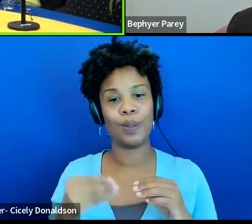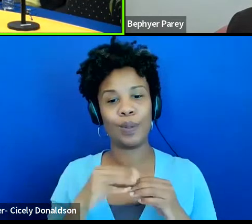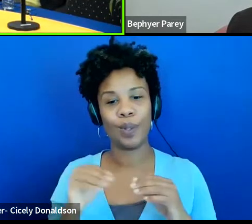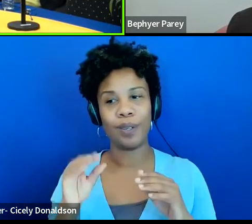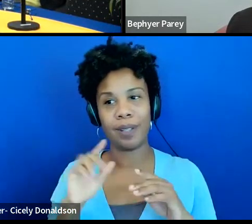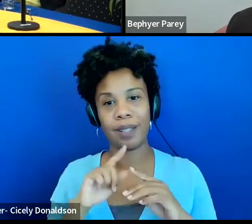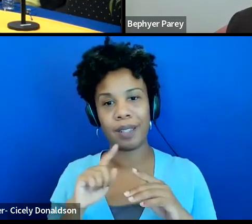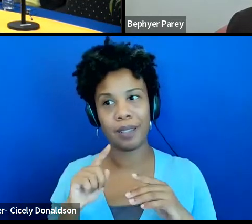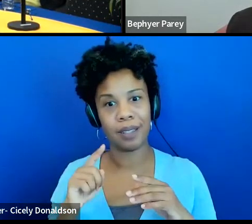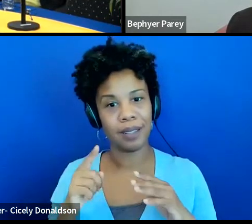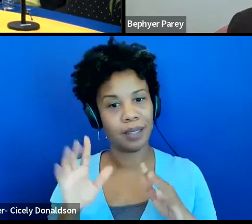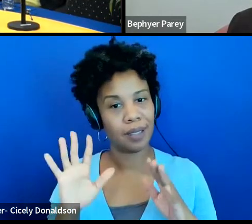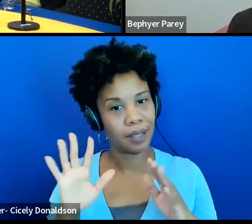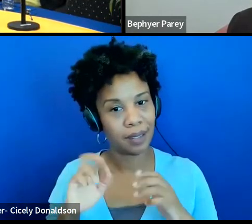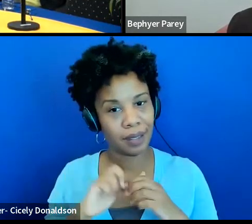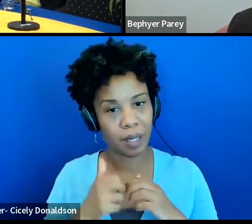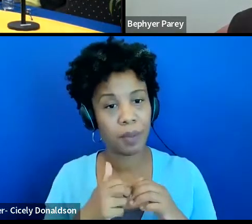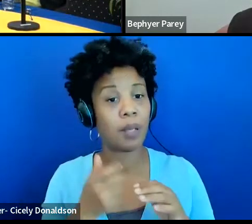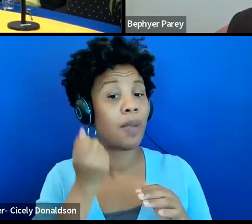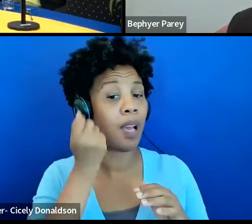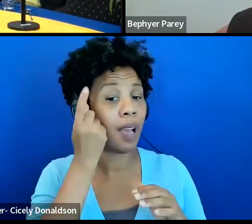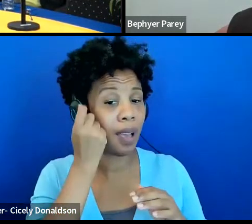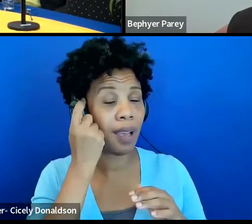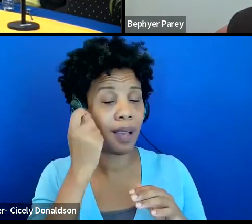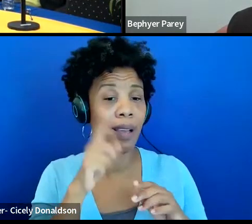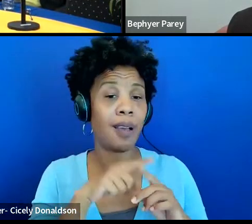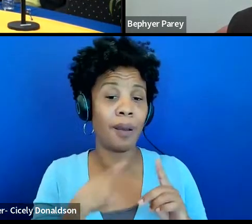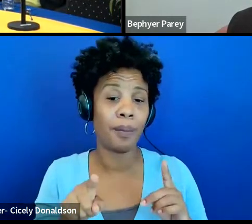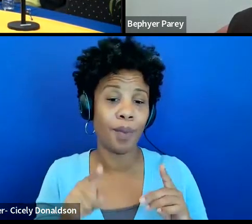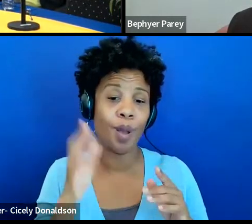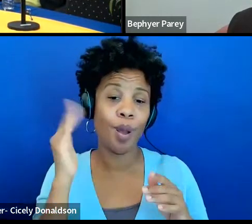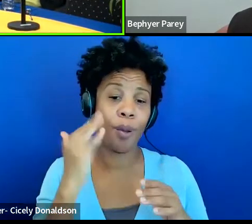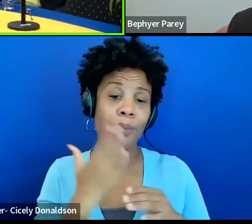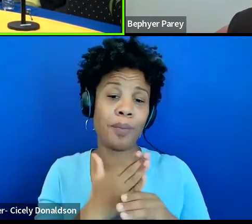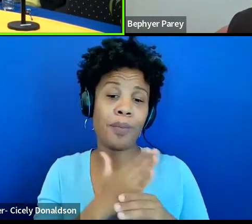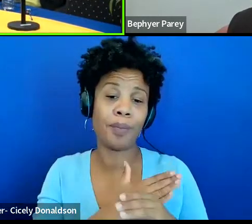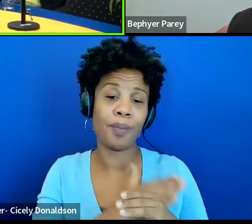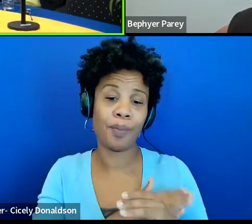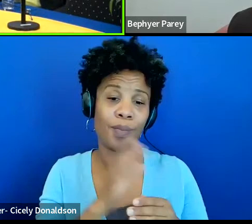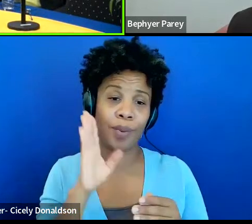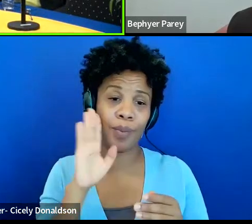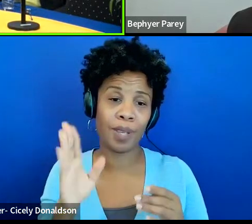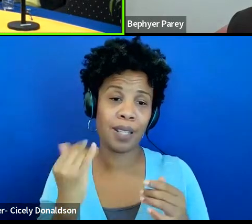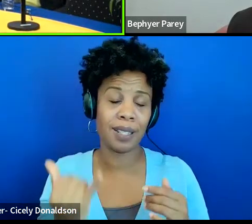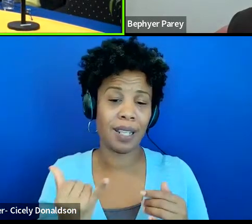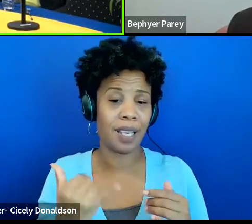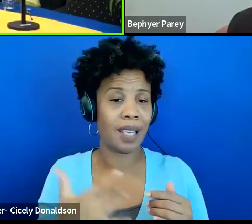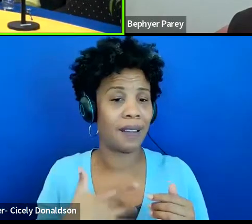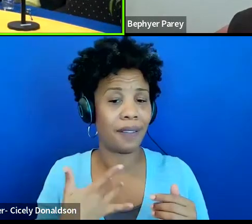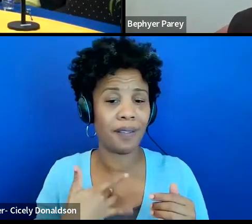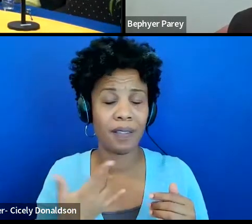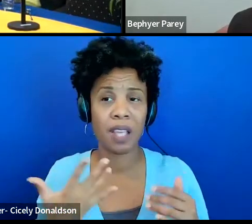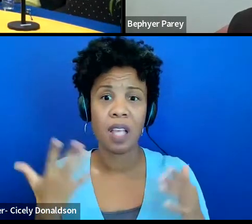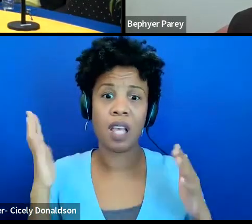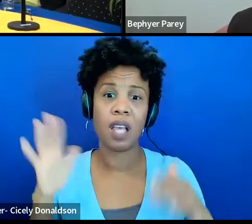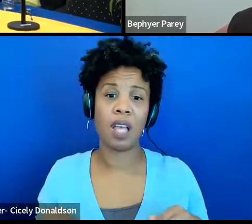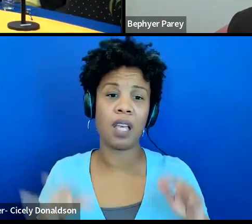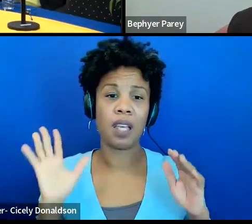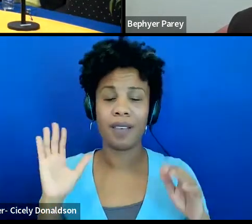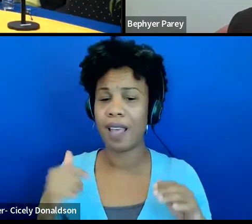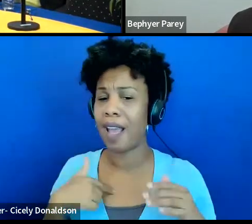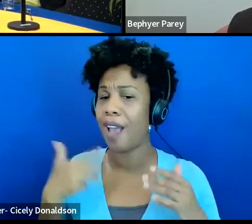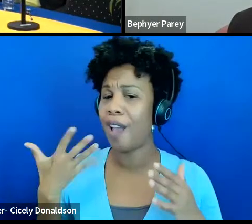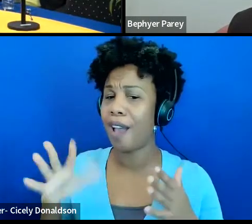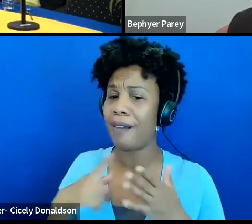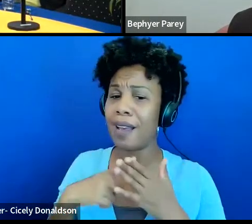persist. Yes. Changing times, and we hope it will happen. Okay. It's So difficult. I took the disillusioned. receipt to them already 1